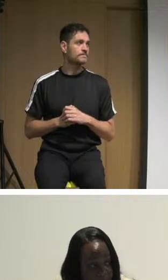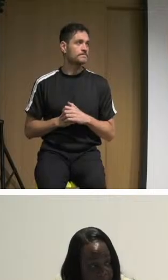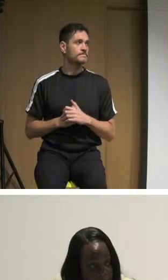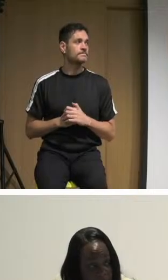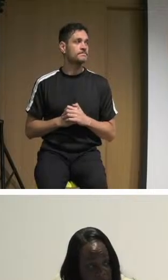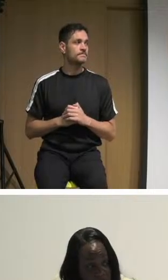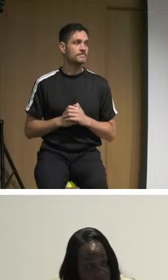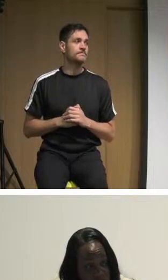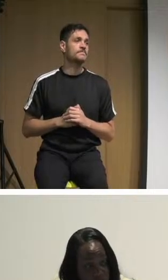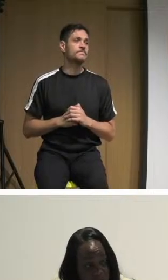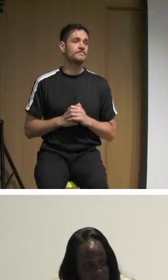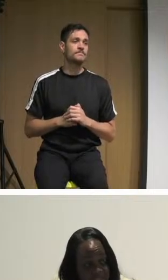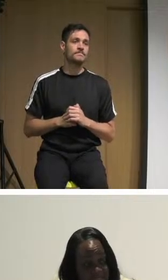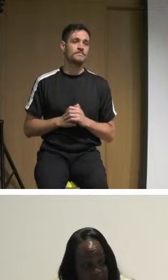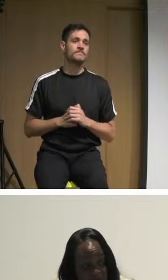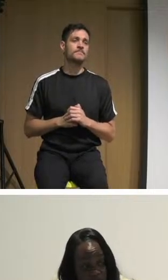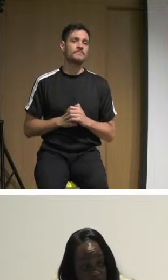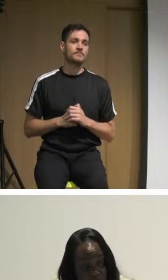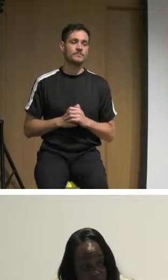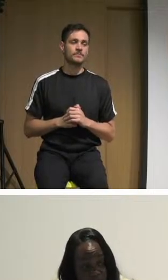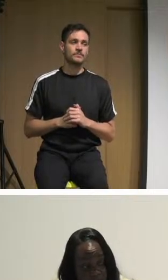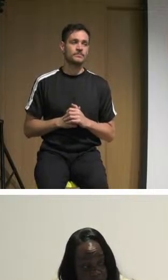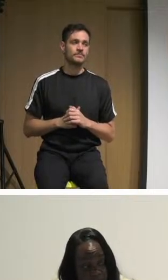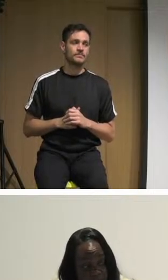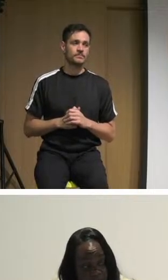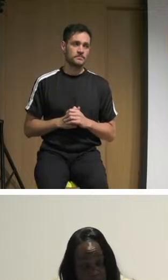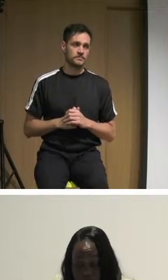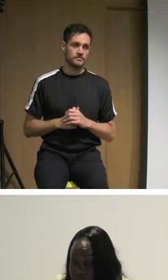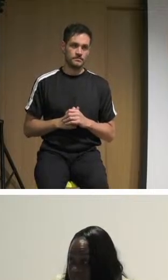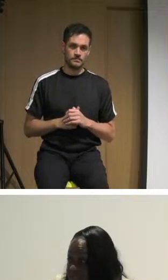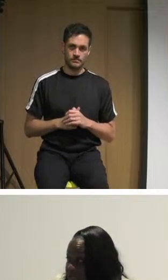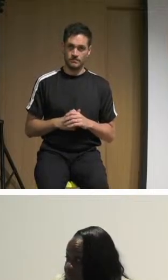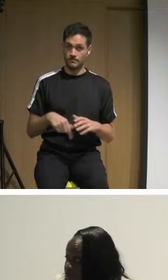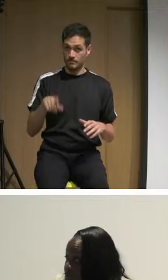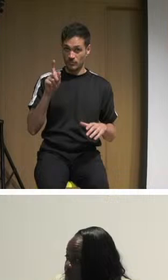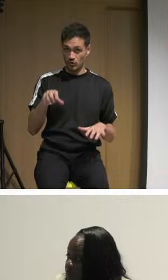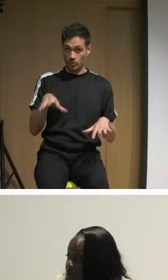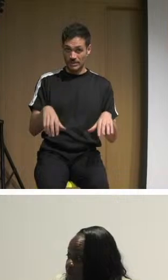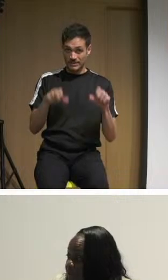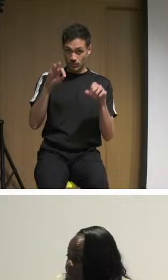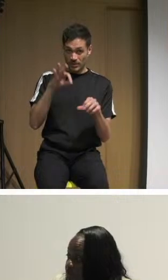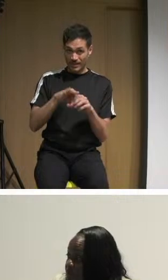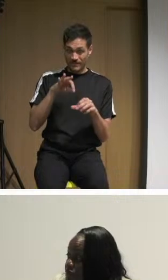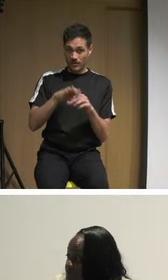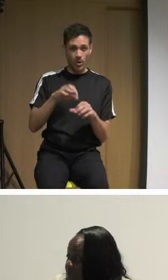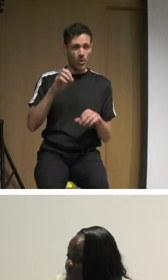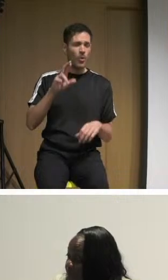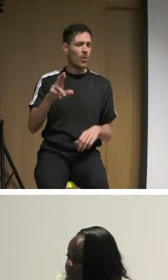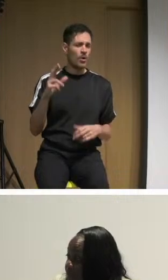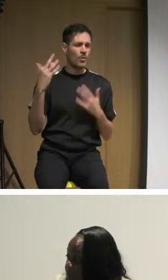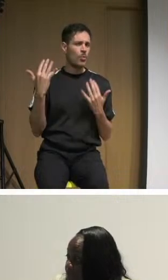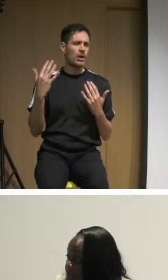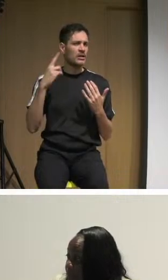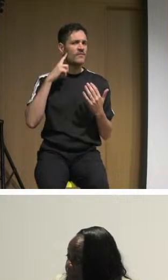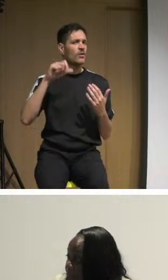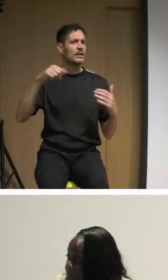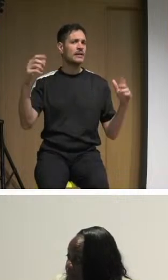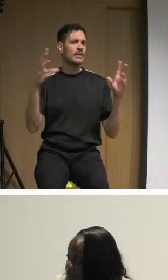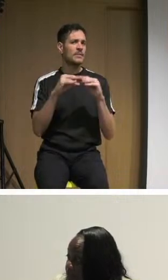Okay. Are we going to Do we need to take a vote? Do we need to take a vote, or we are okay with doing it at another